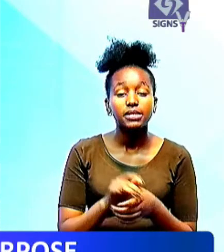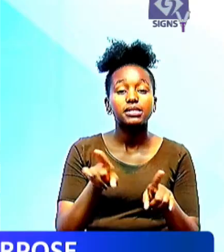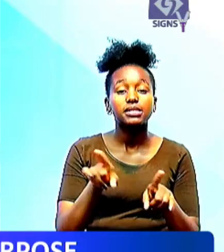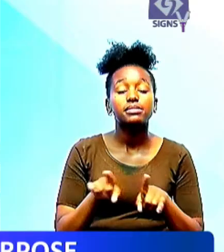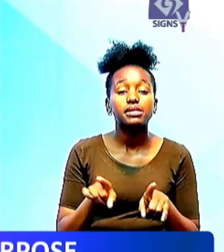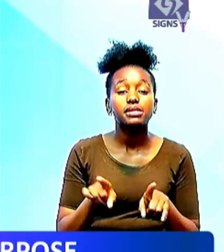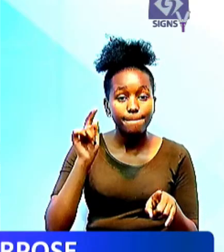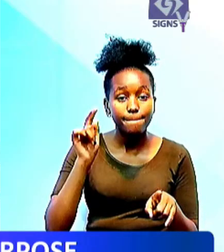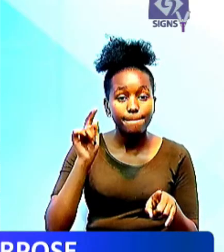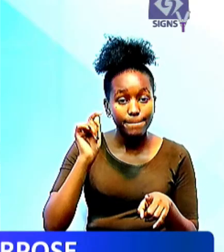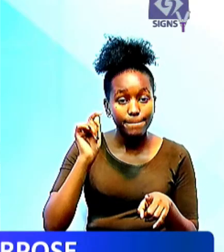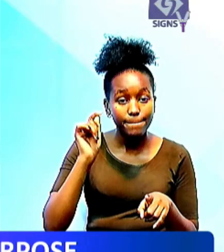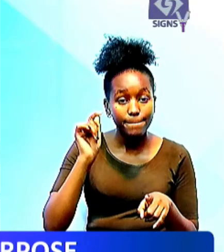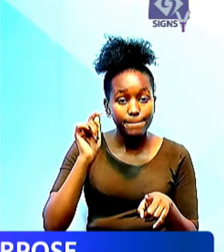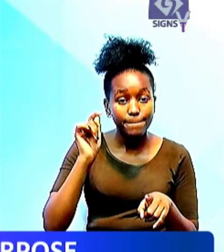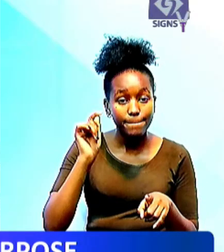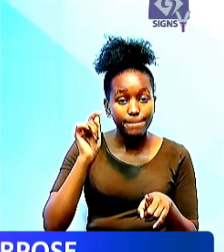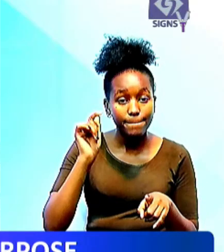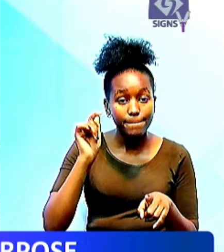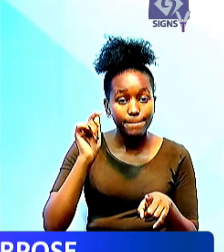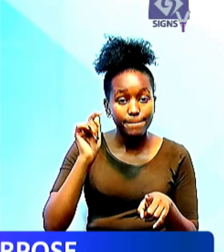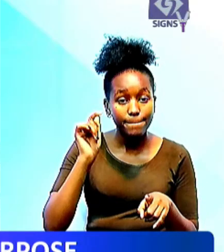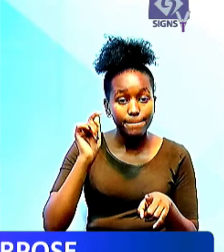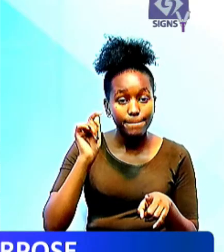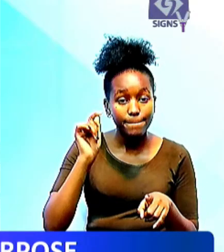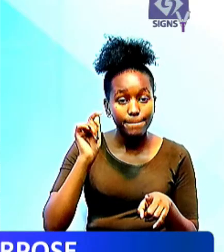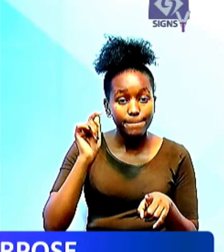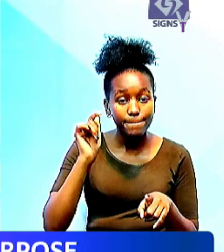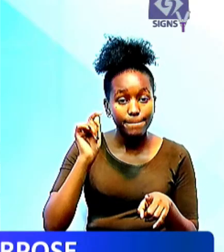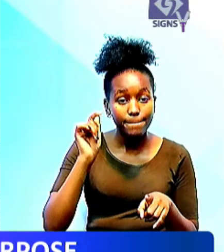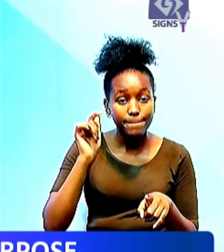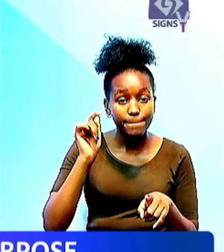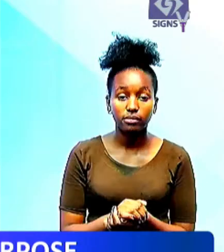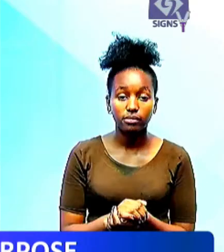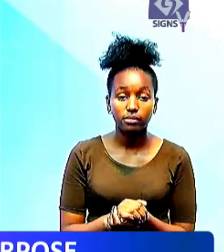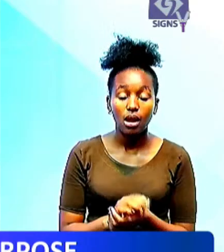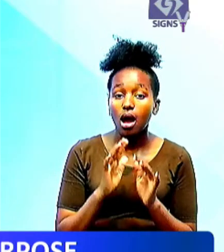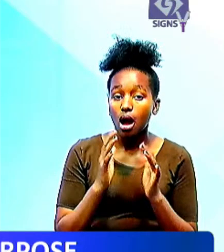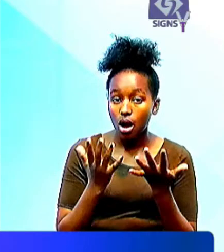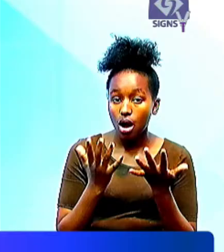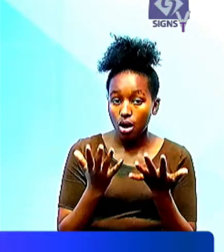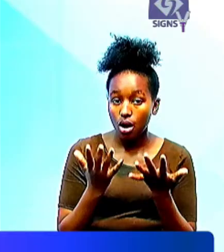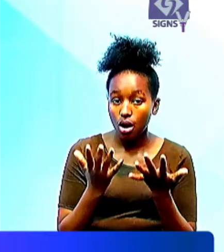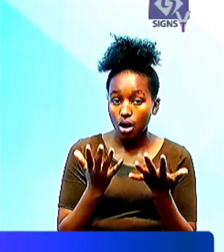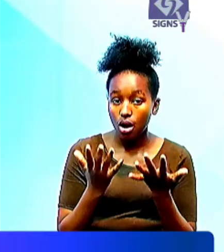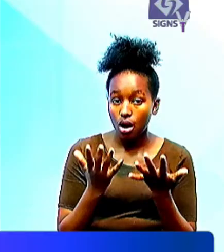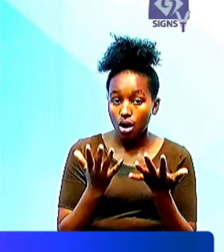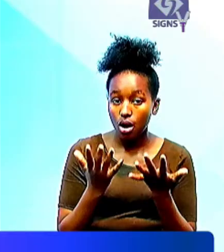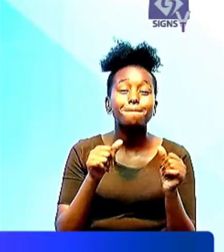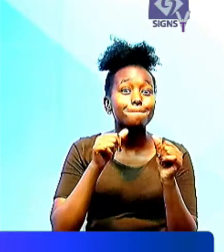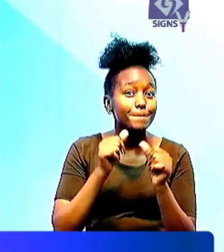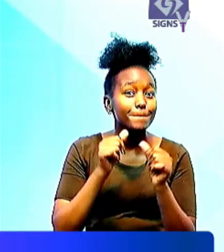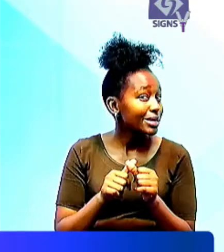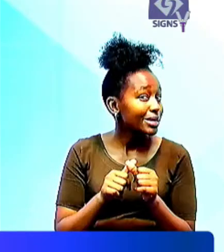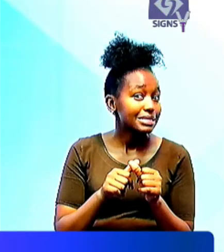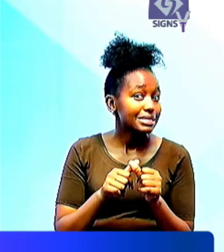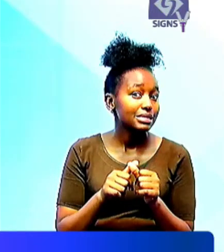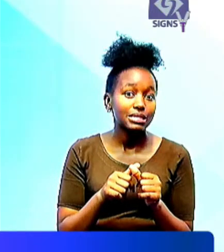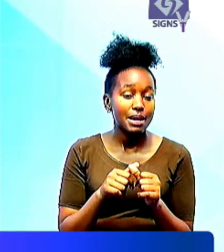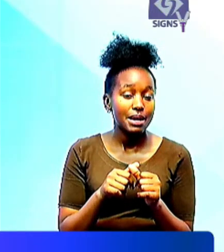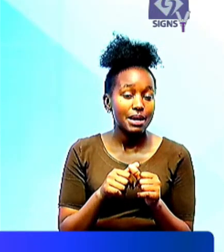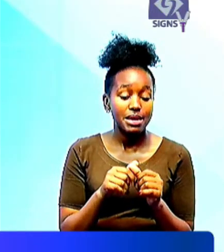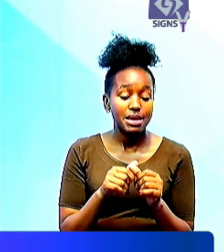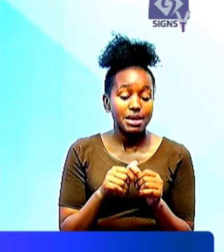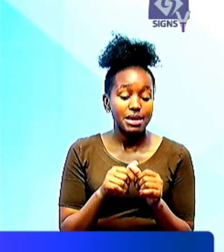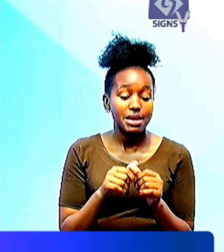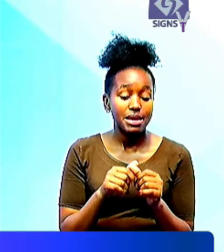risk. The risk, what we mean by risk is the likelihood, the outcome you're expecting may not come. If